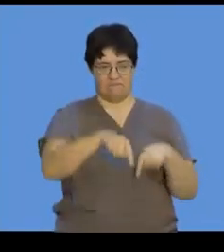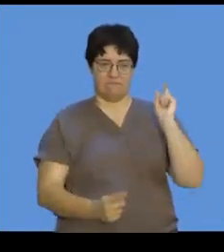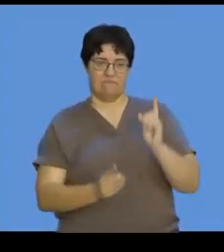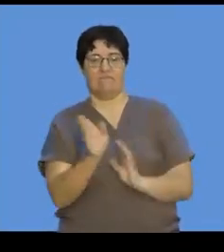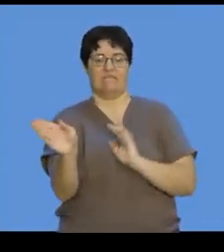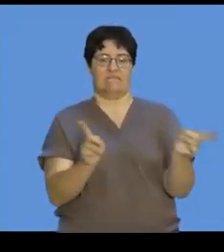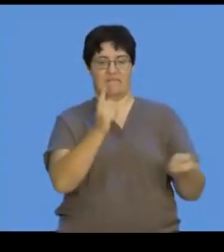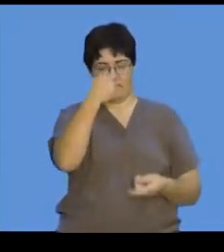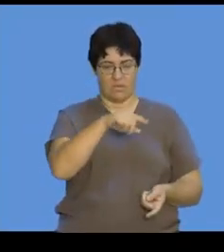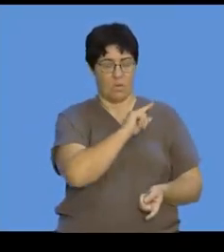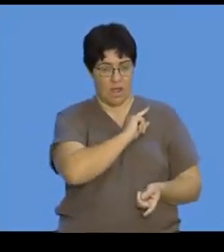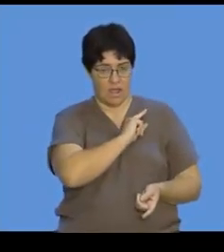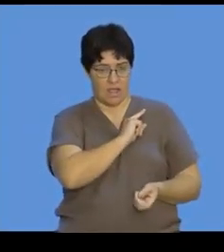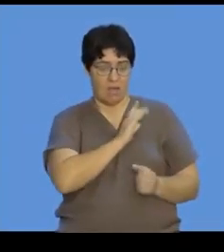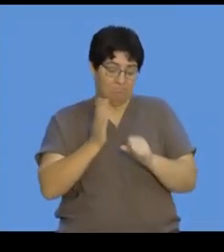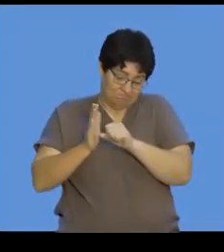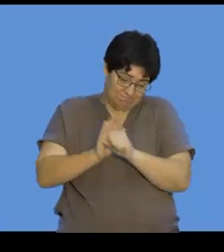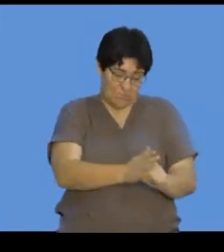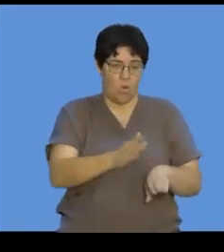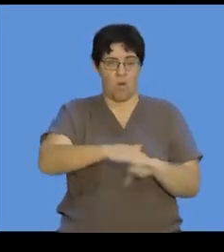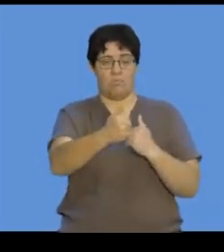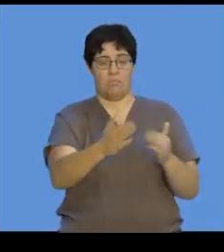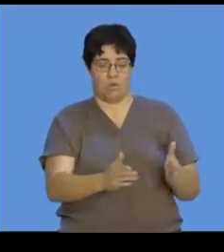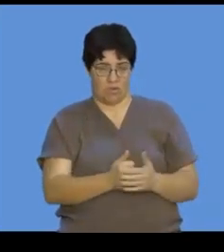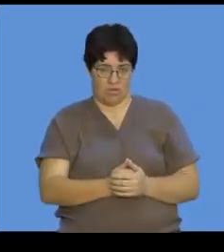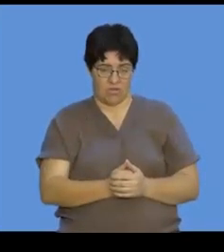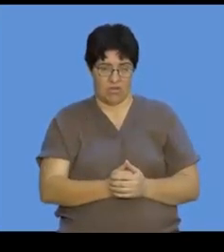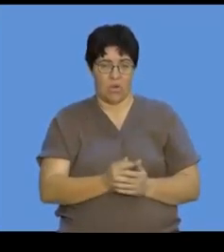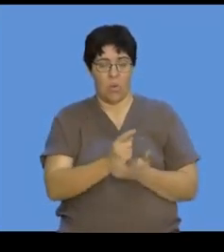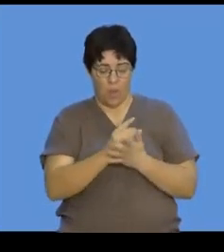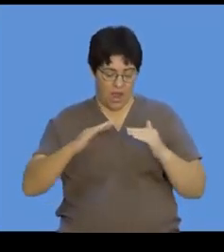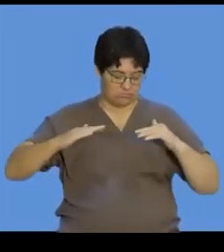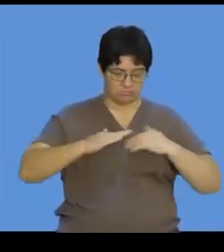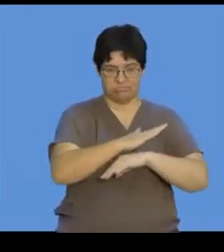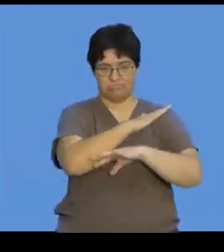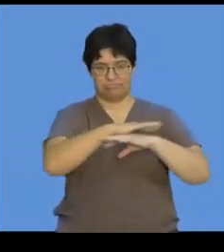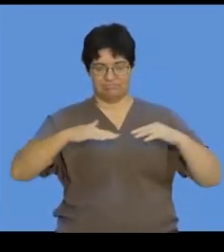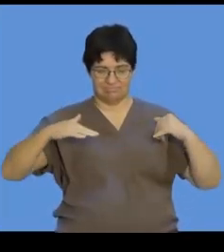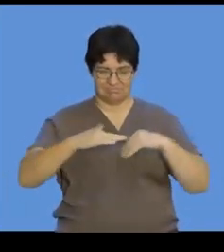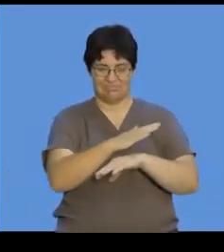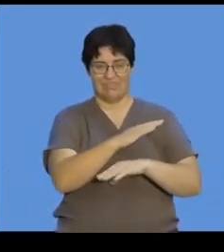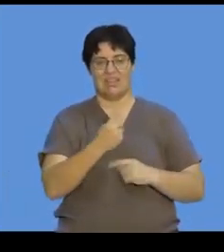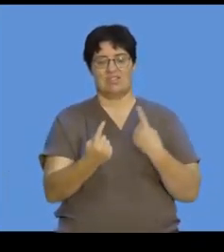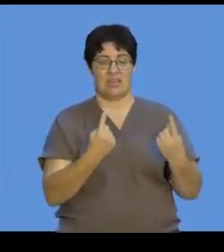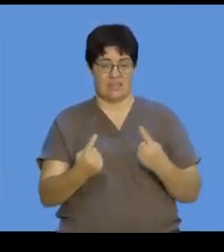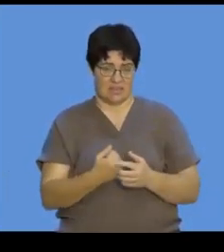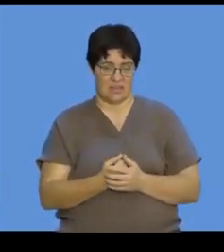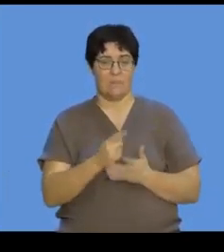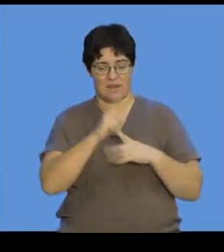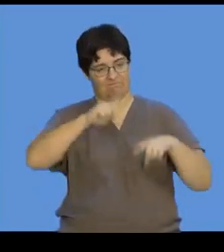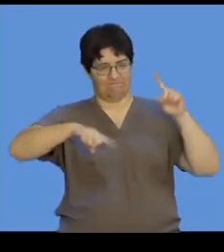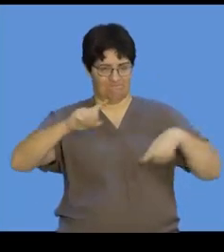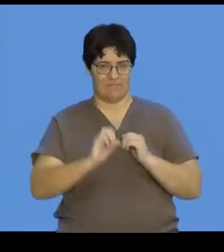directions. Why? Because these particles, as they slide through past each other, that movement is actually random,